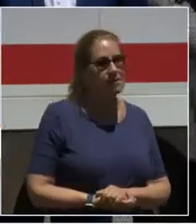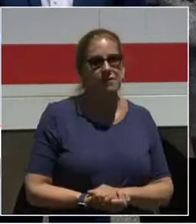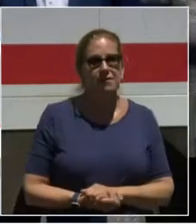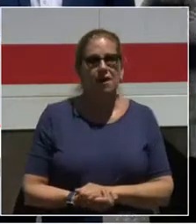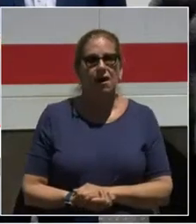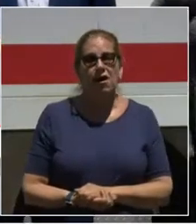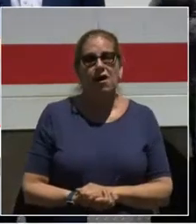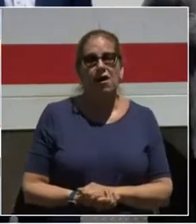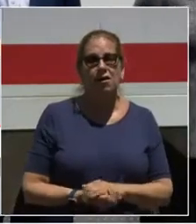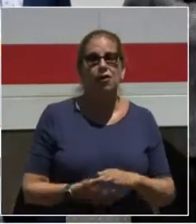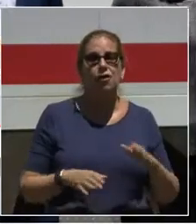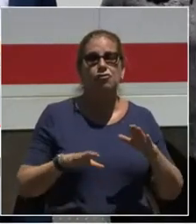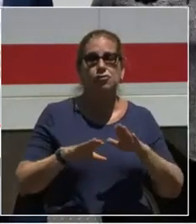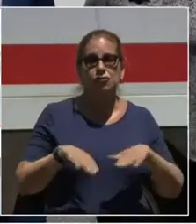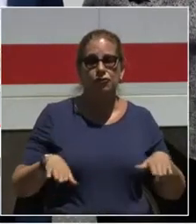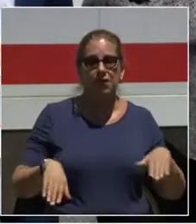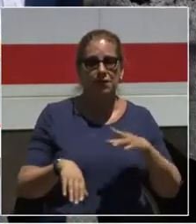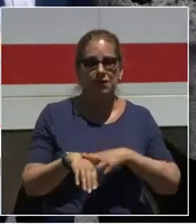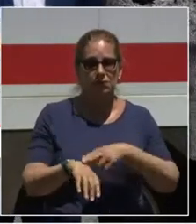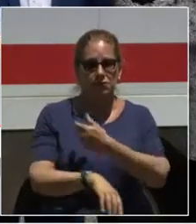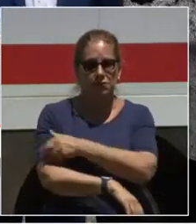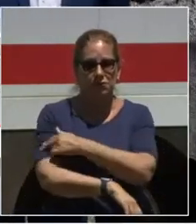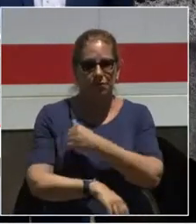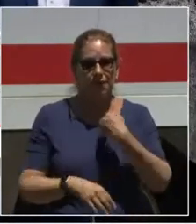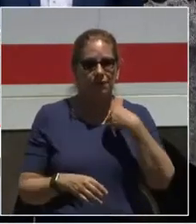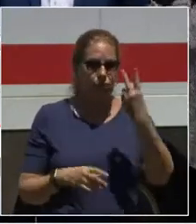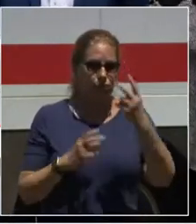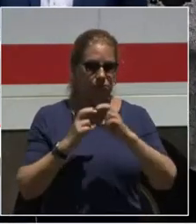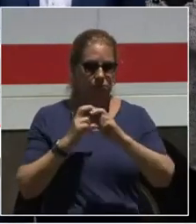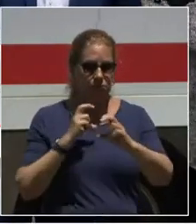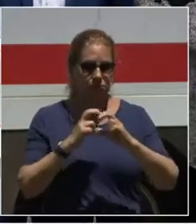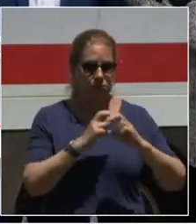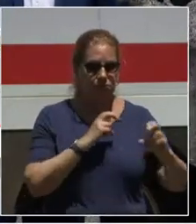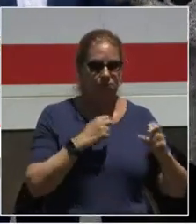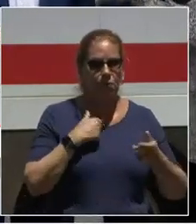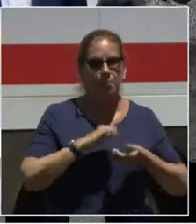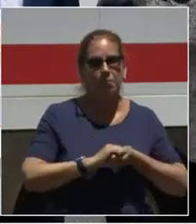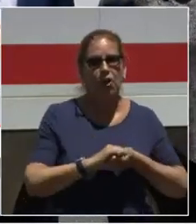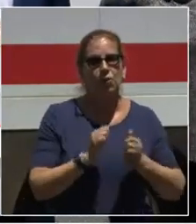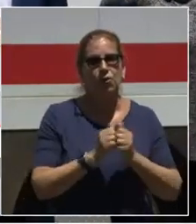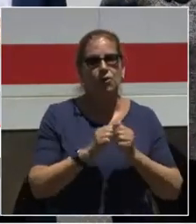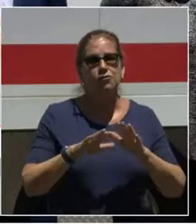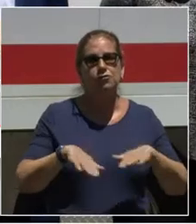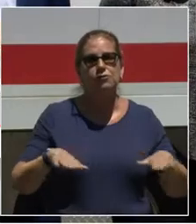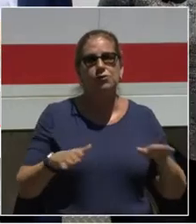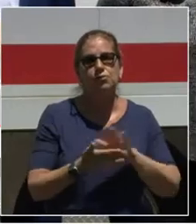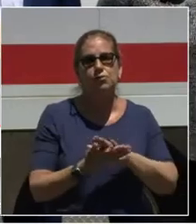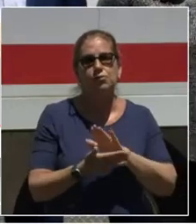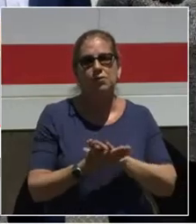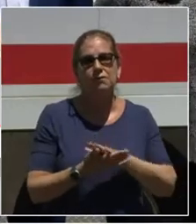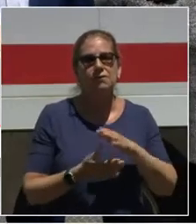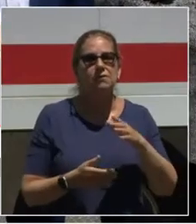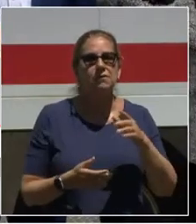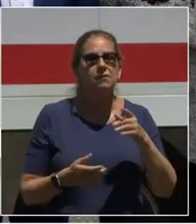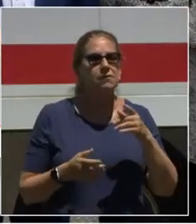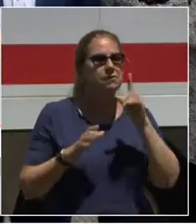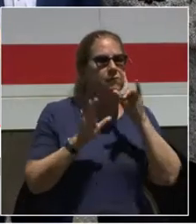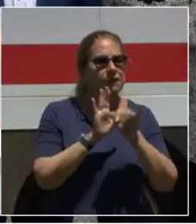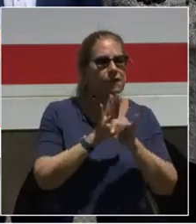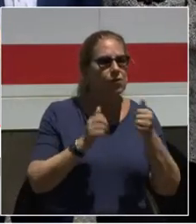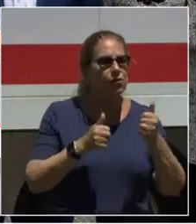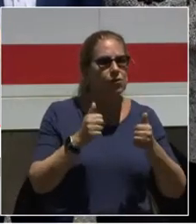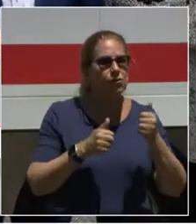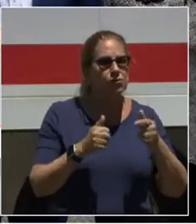National has 2 mobile units, and we partner specifically with Children's School Services in order to identify the areas of greatest need. And yes, we